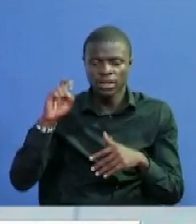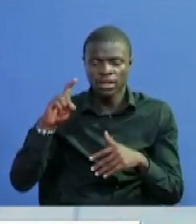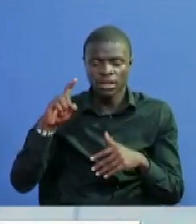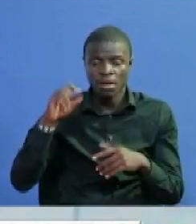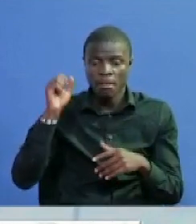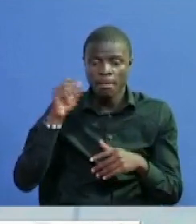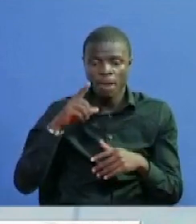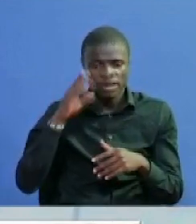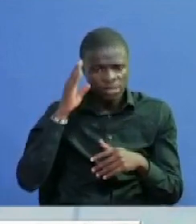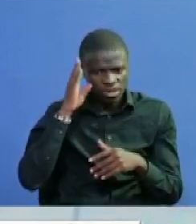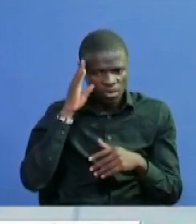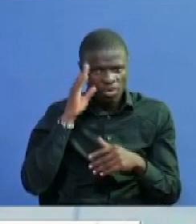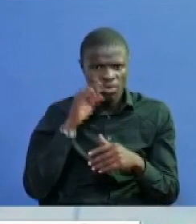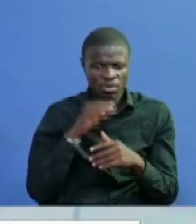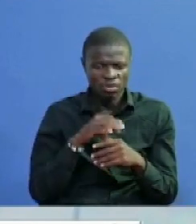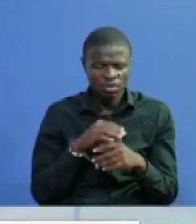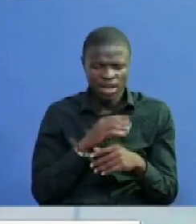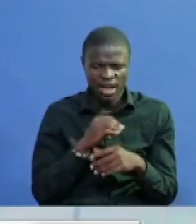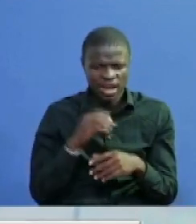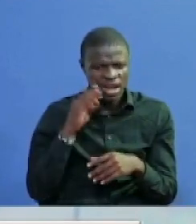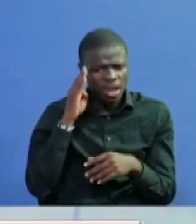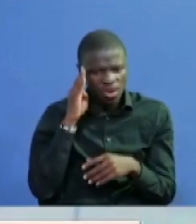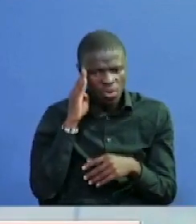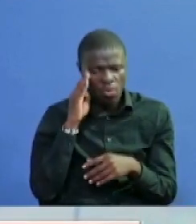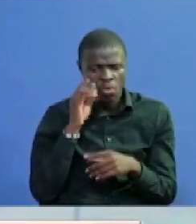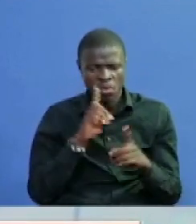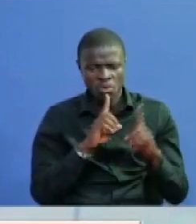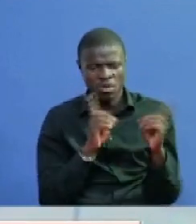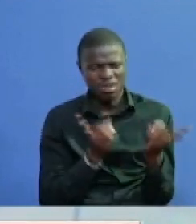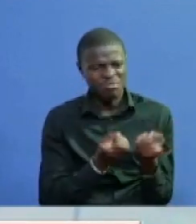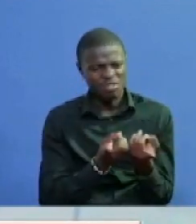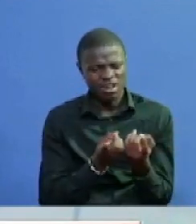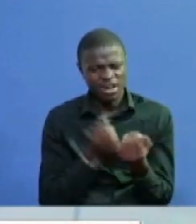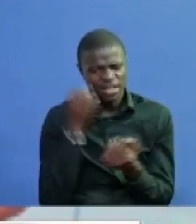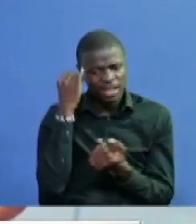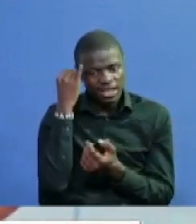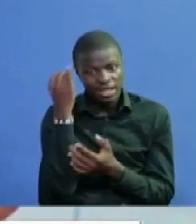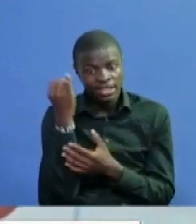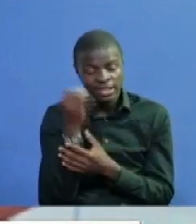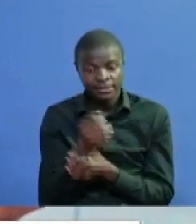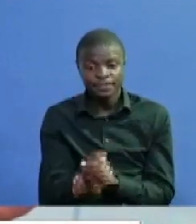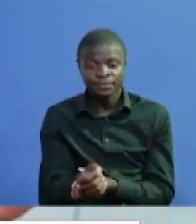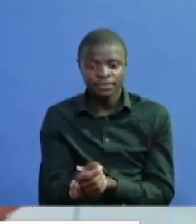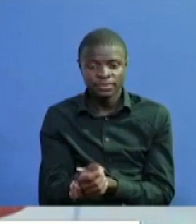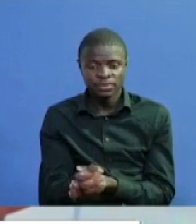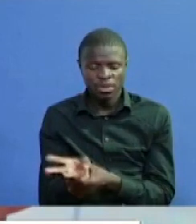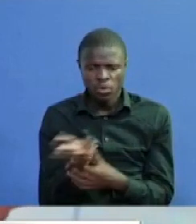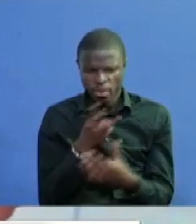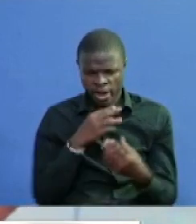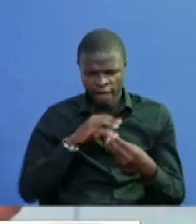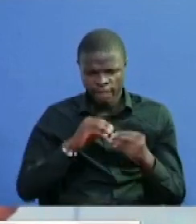to and internalize democratic ideals. We have just made reference to